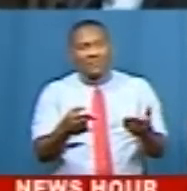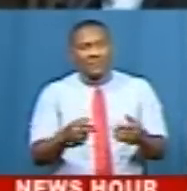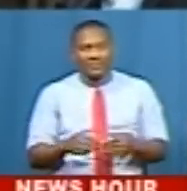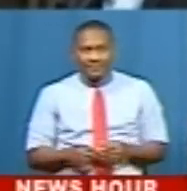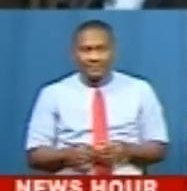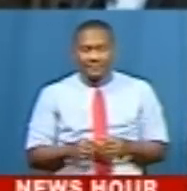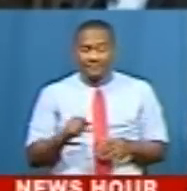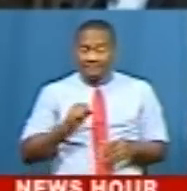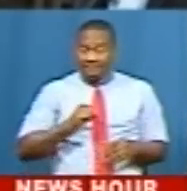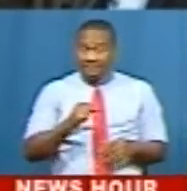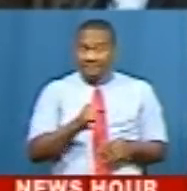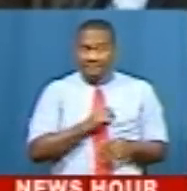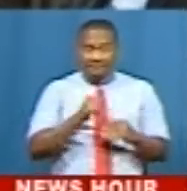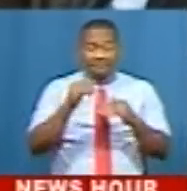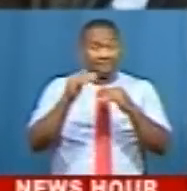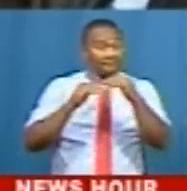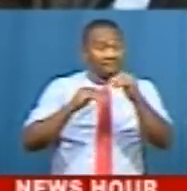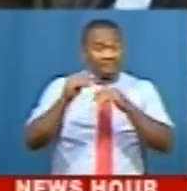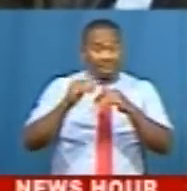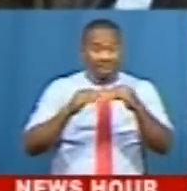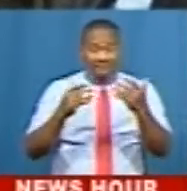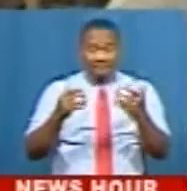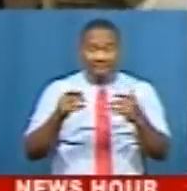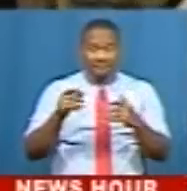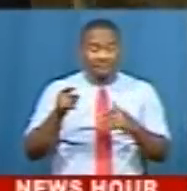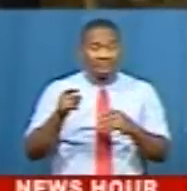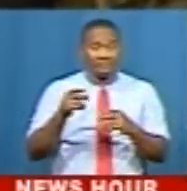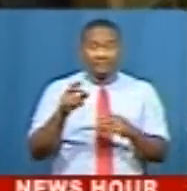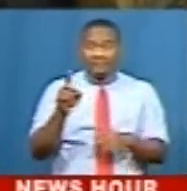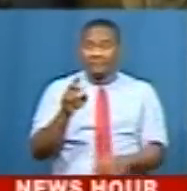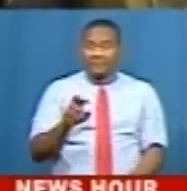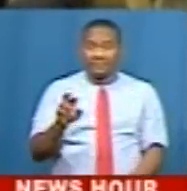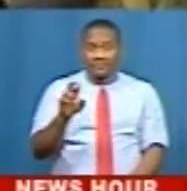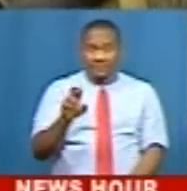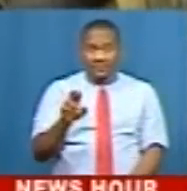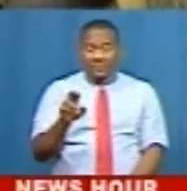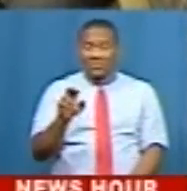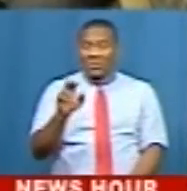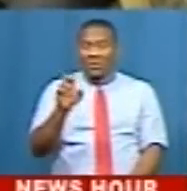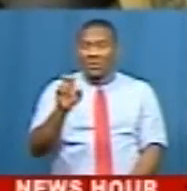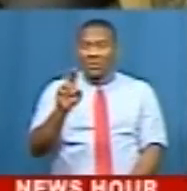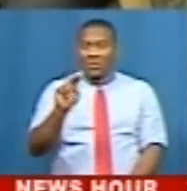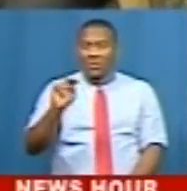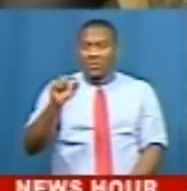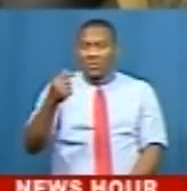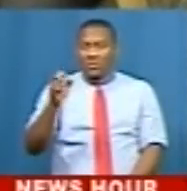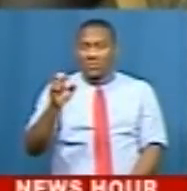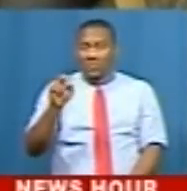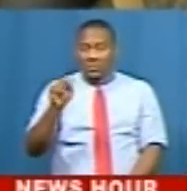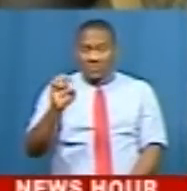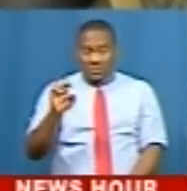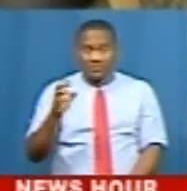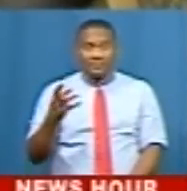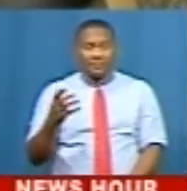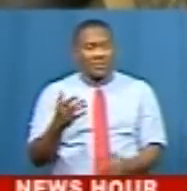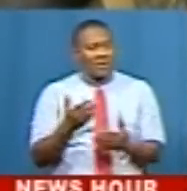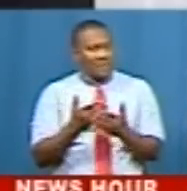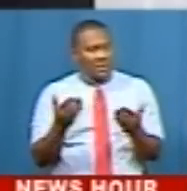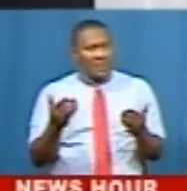of the Building and Road Research Institute, Dr. Eugene Etienu, said a new code has given room for the use of products produced